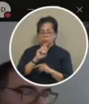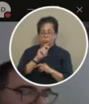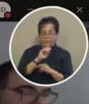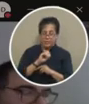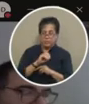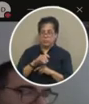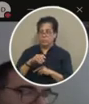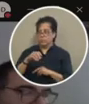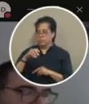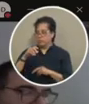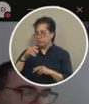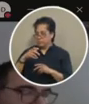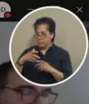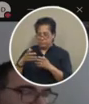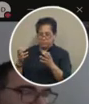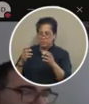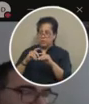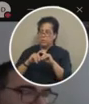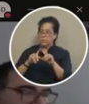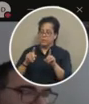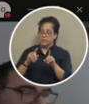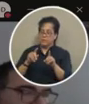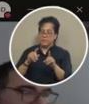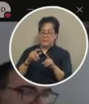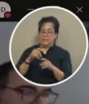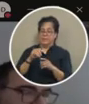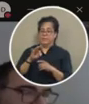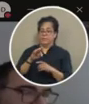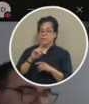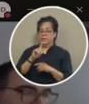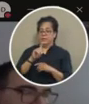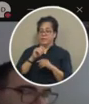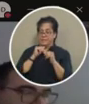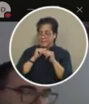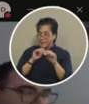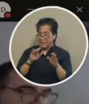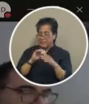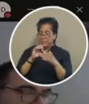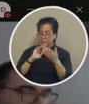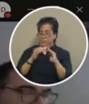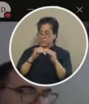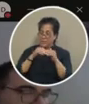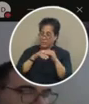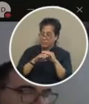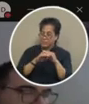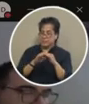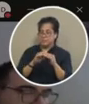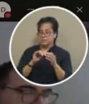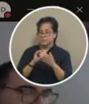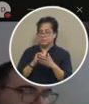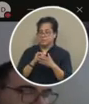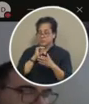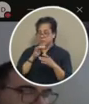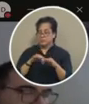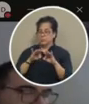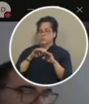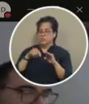Steve Yellen. Again, I just don't think that denying this community access to education and health is worth this